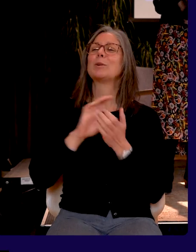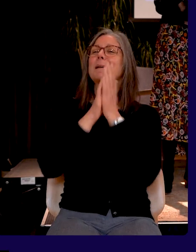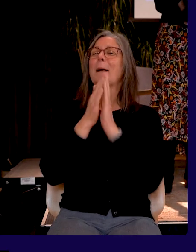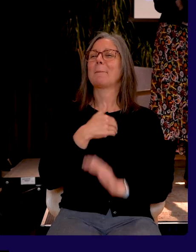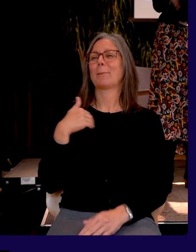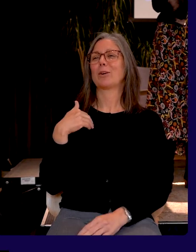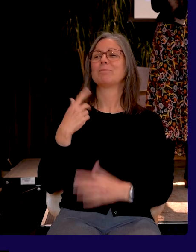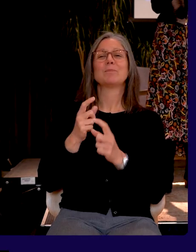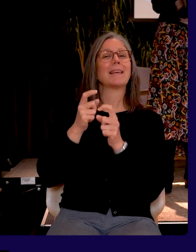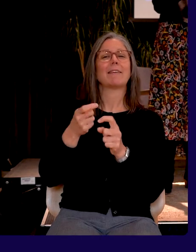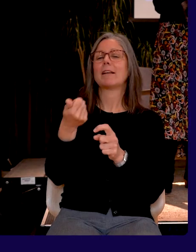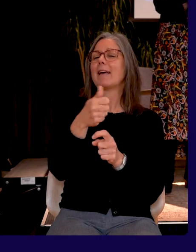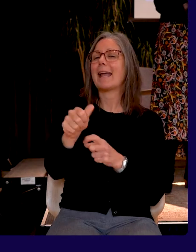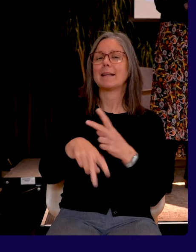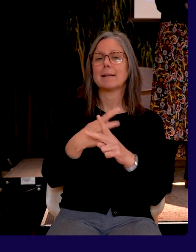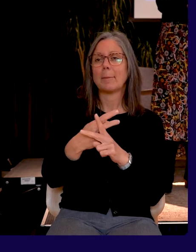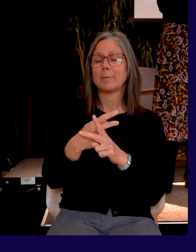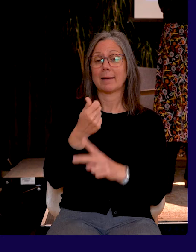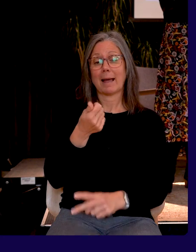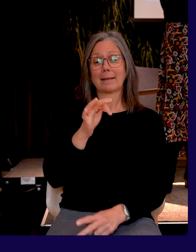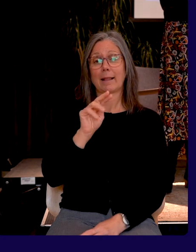that by making a gift of any size at